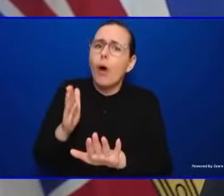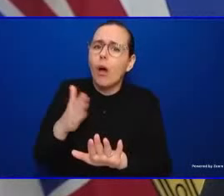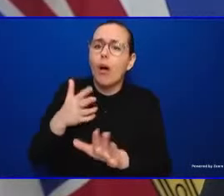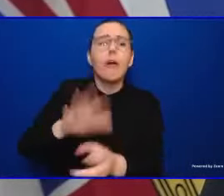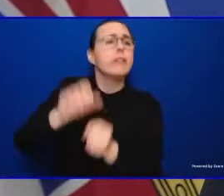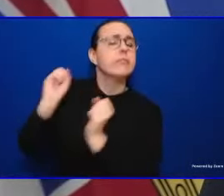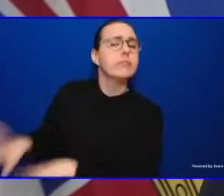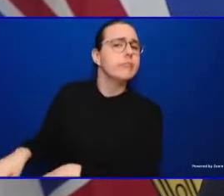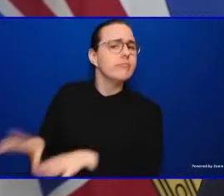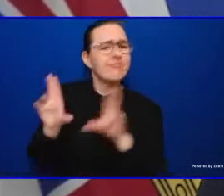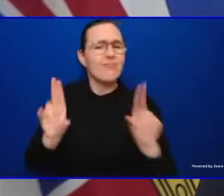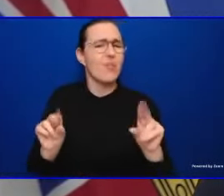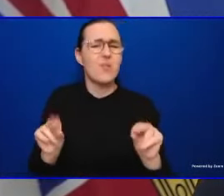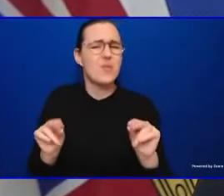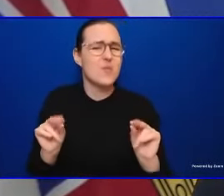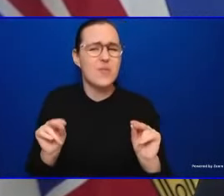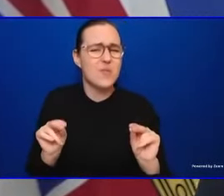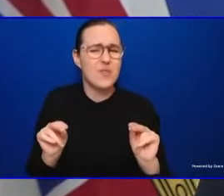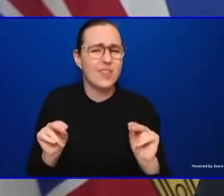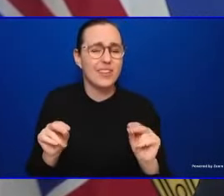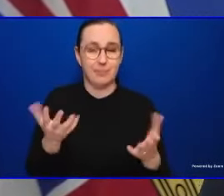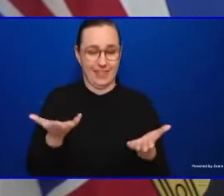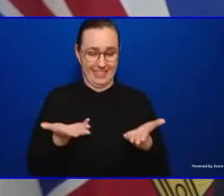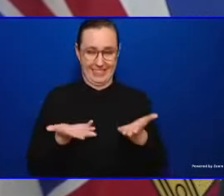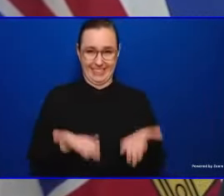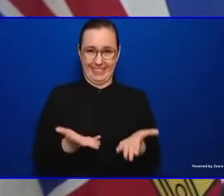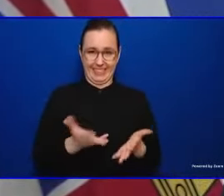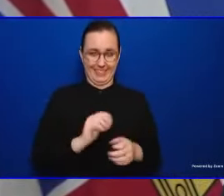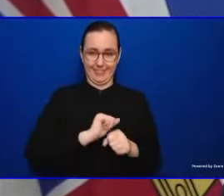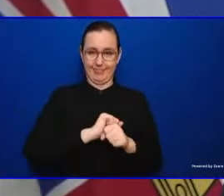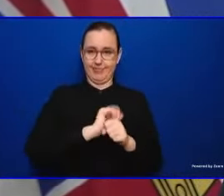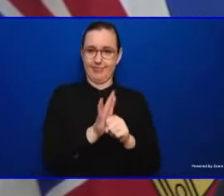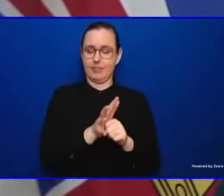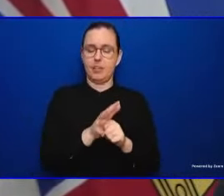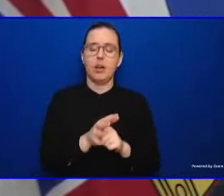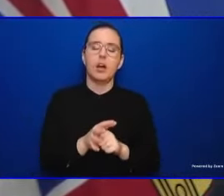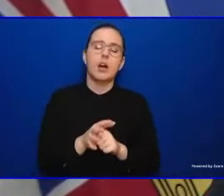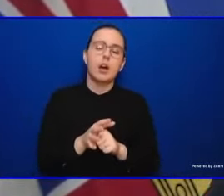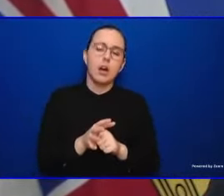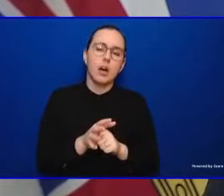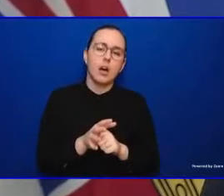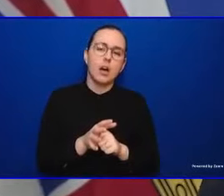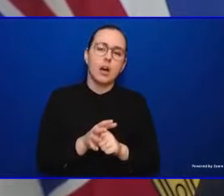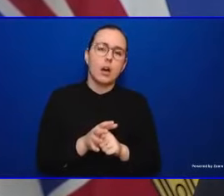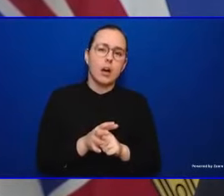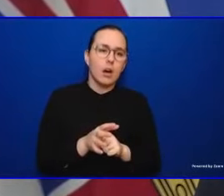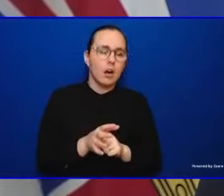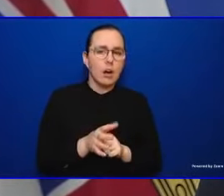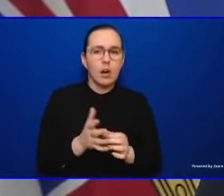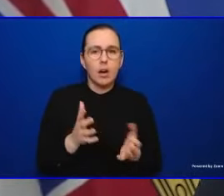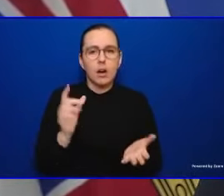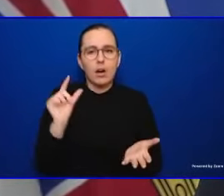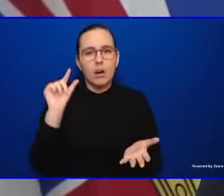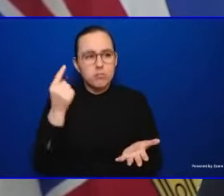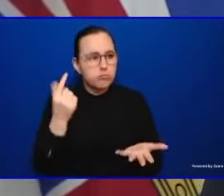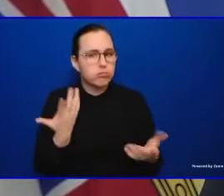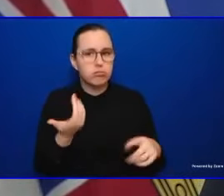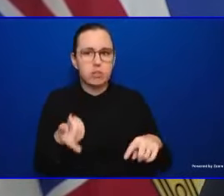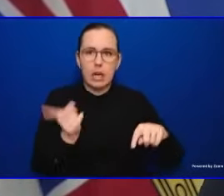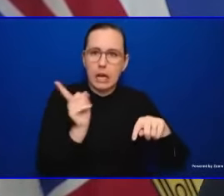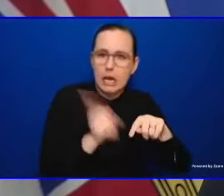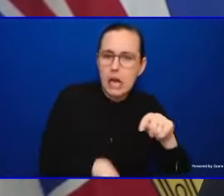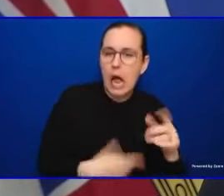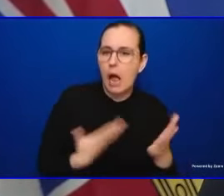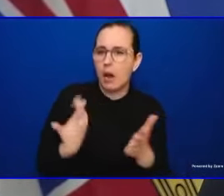has perhaps tempted us to dwell on what we can't do. Yet each time we've responded by focusing on all that we can do together, using